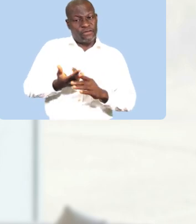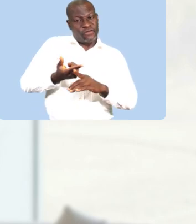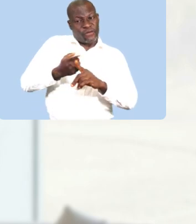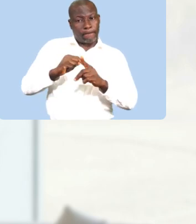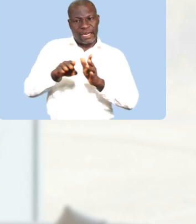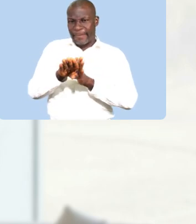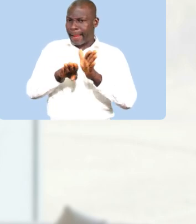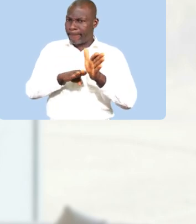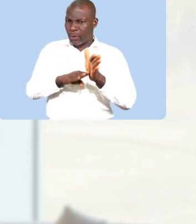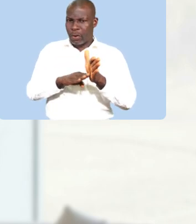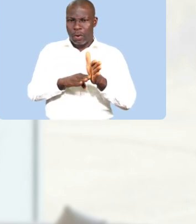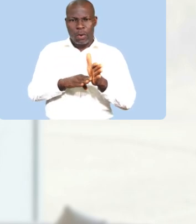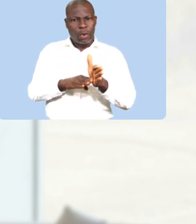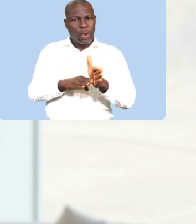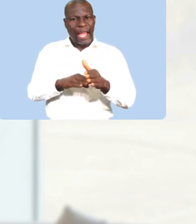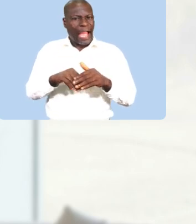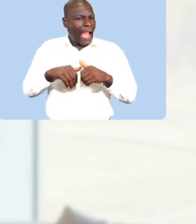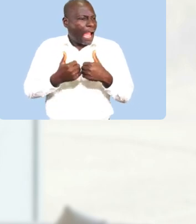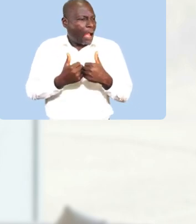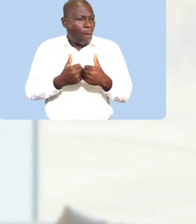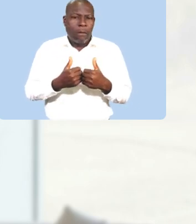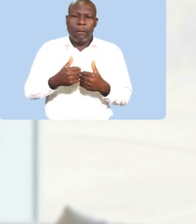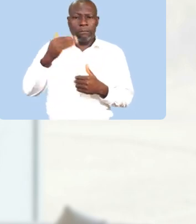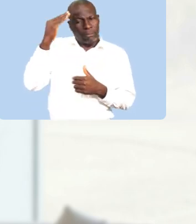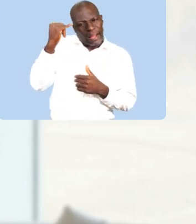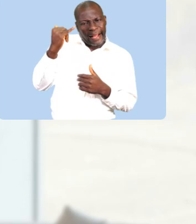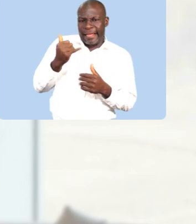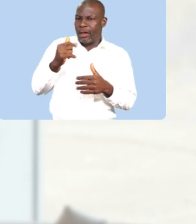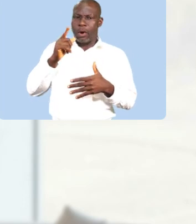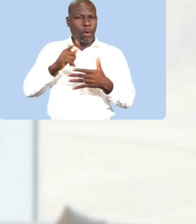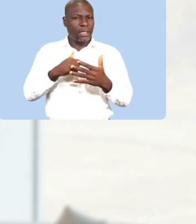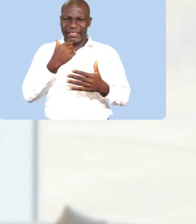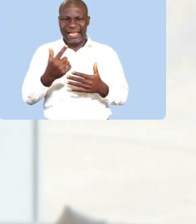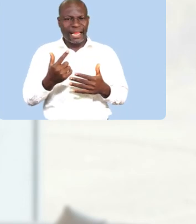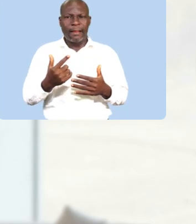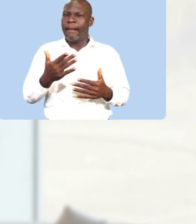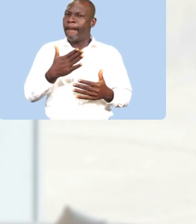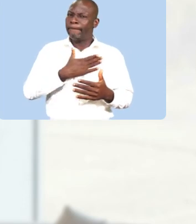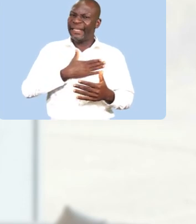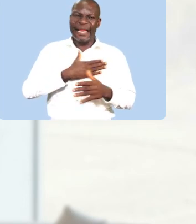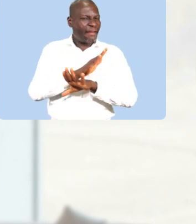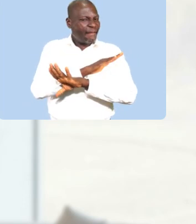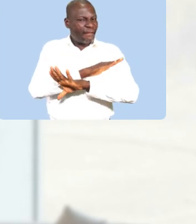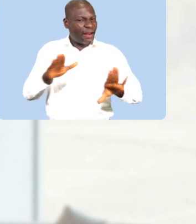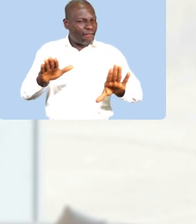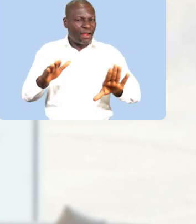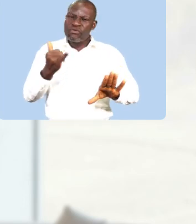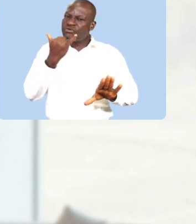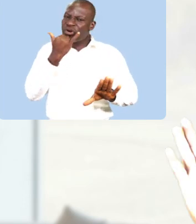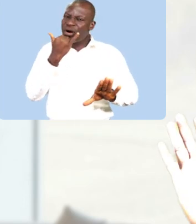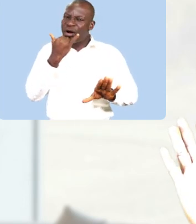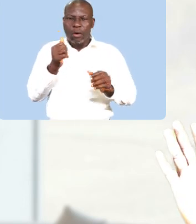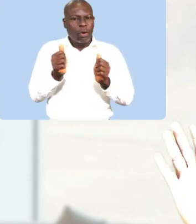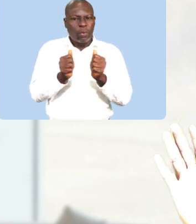Bible no o kirekire e de fasa asemi ho. It has absolutely nothing to do